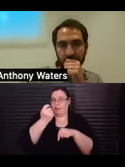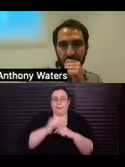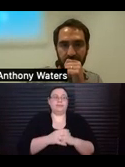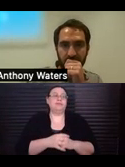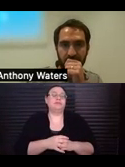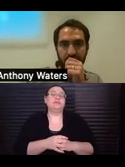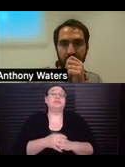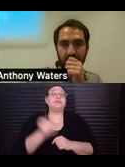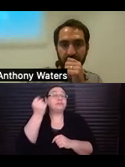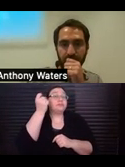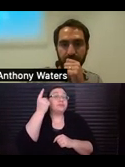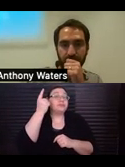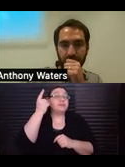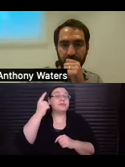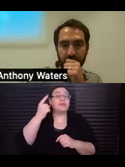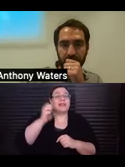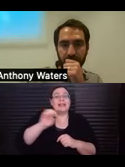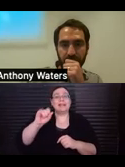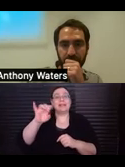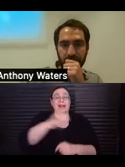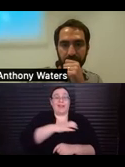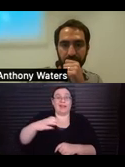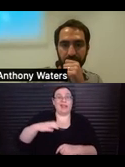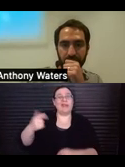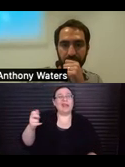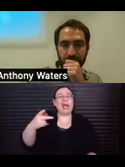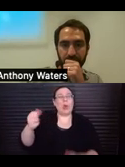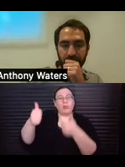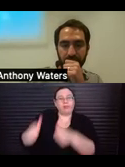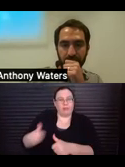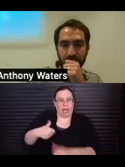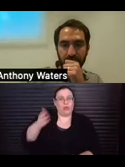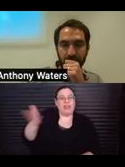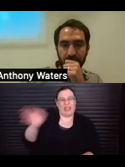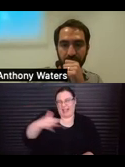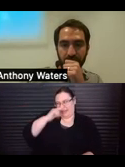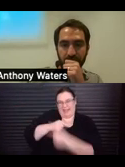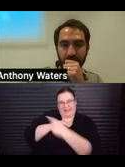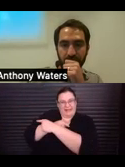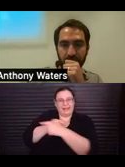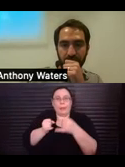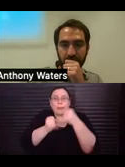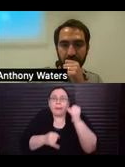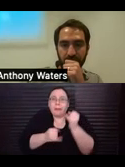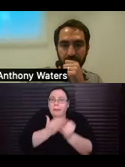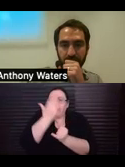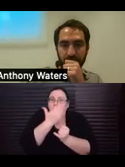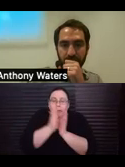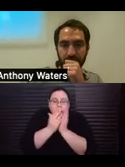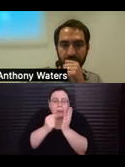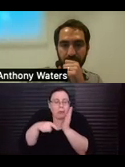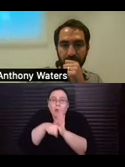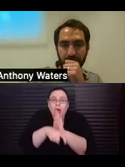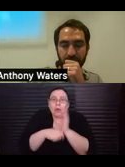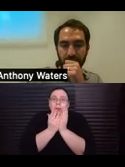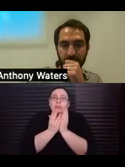I grew up in the ghetto on the east side of Cleveland. I'm that kid over there, the really skinny bookworm type. I wrote